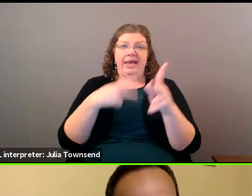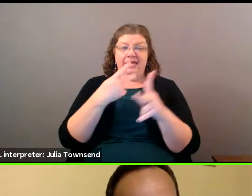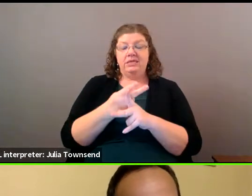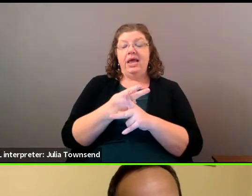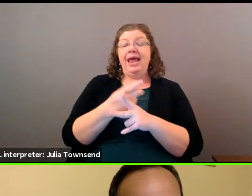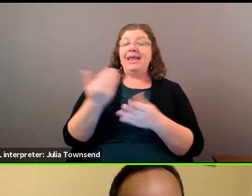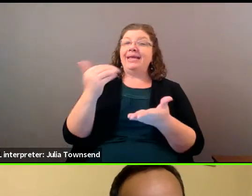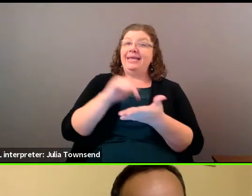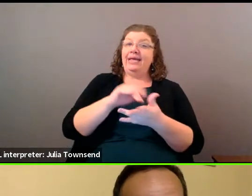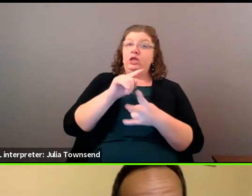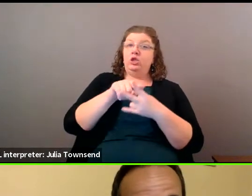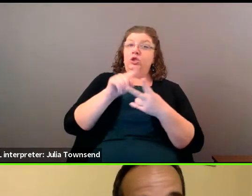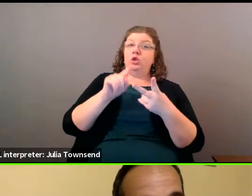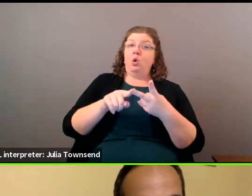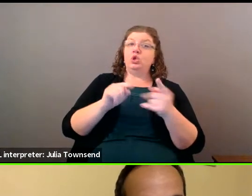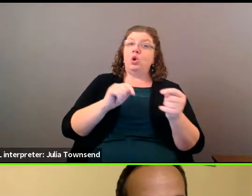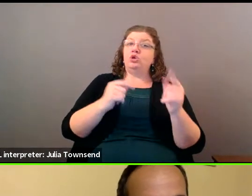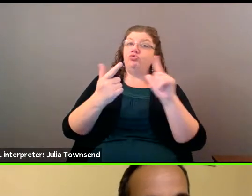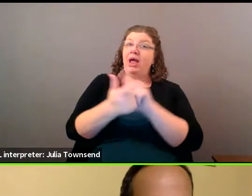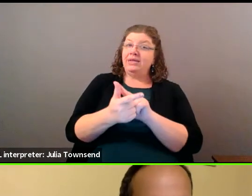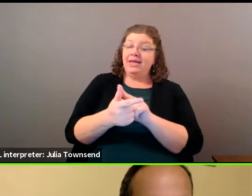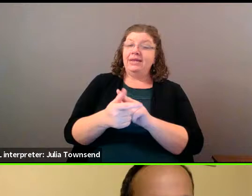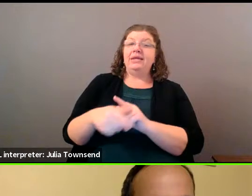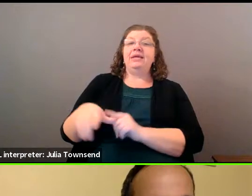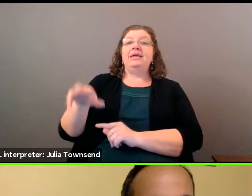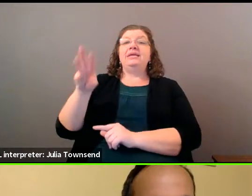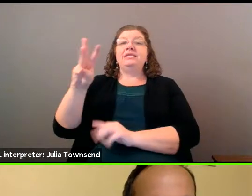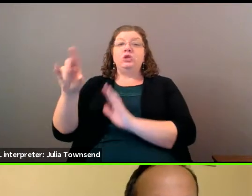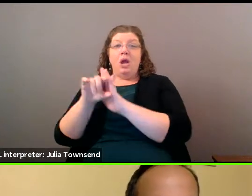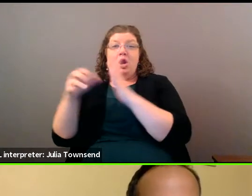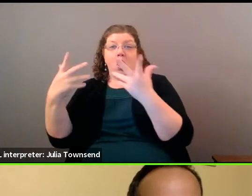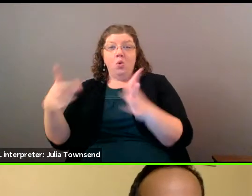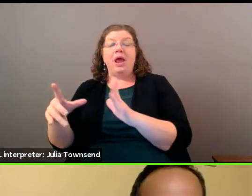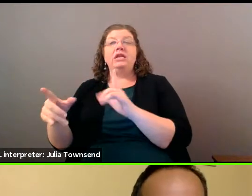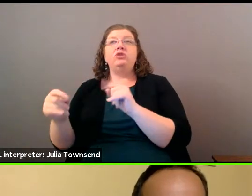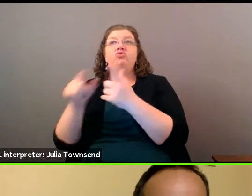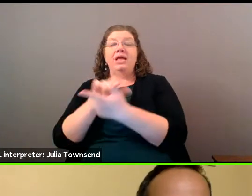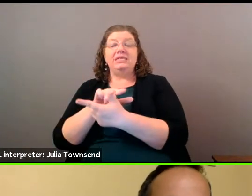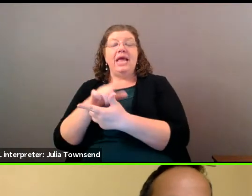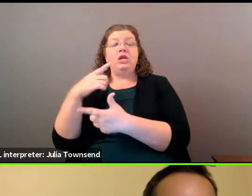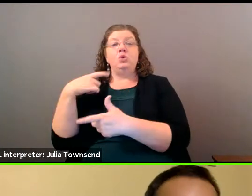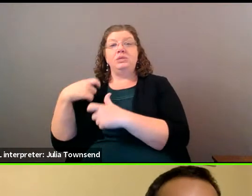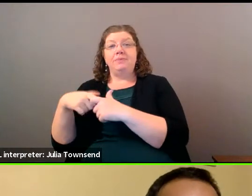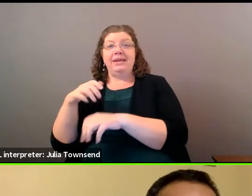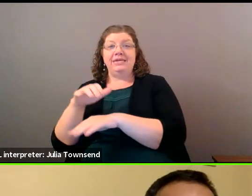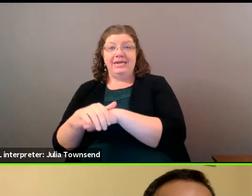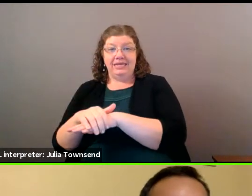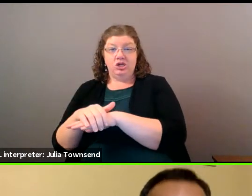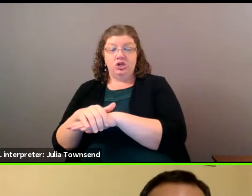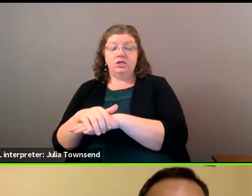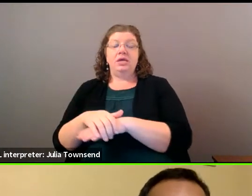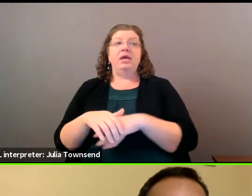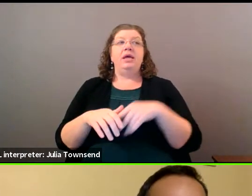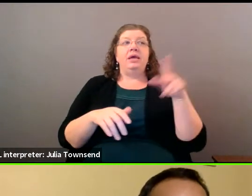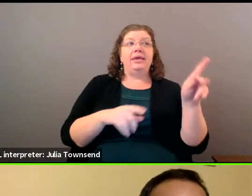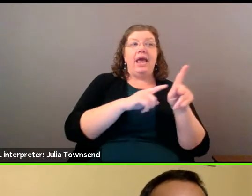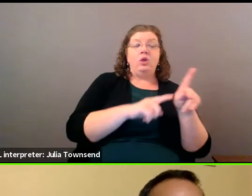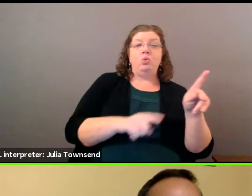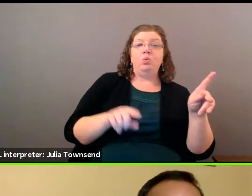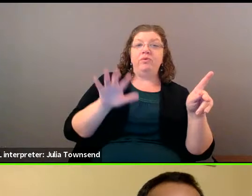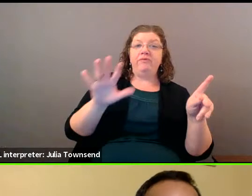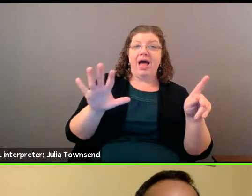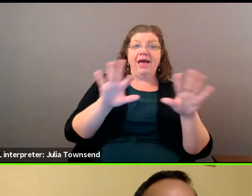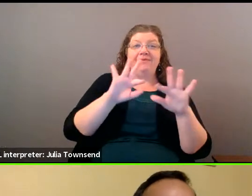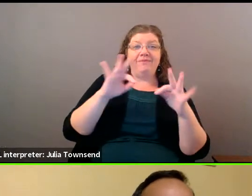again, are translated. 6th grade has already been translated into Spanish and English, and the K-5 family-facing